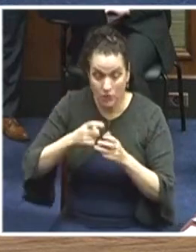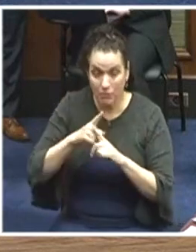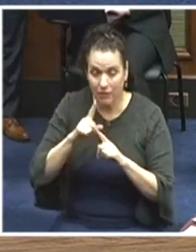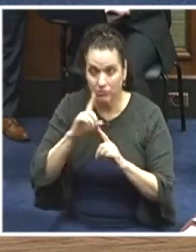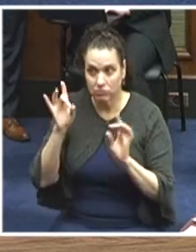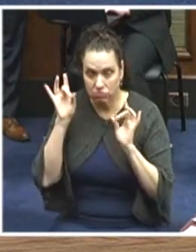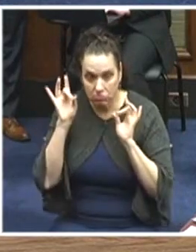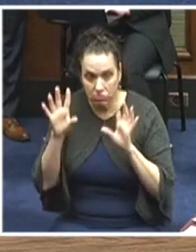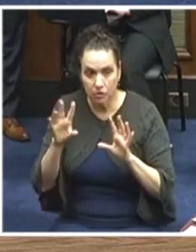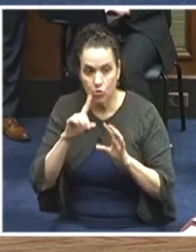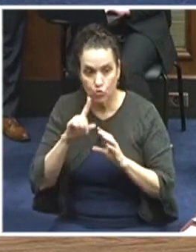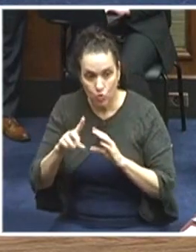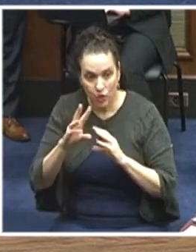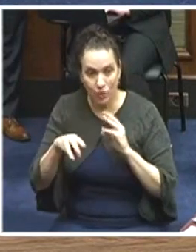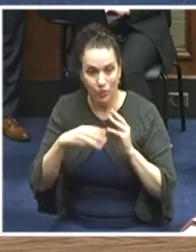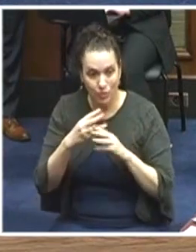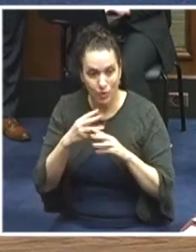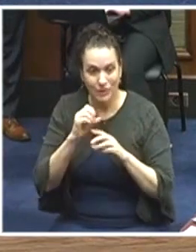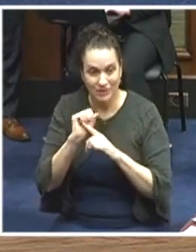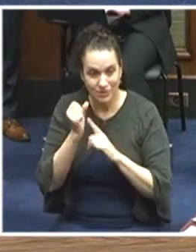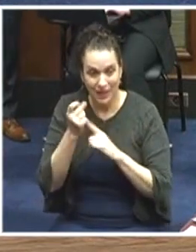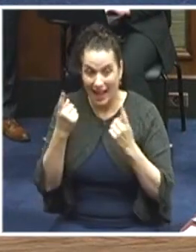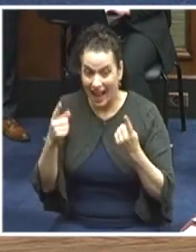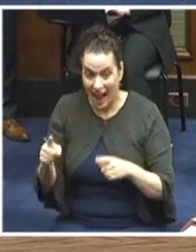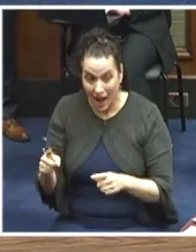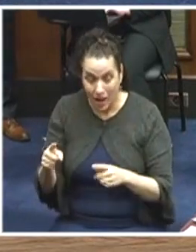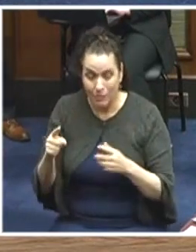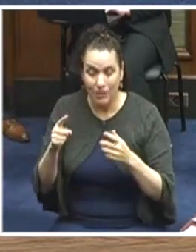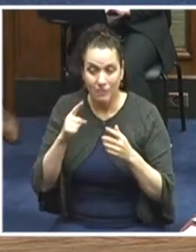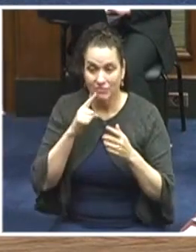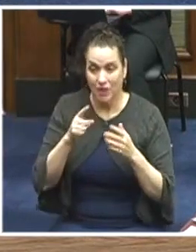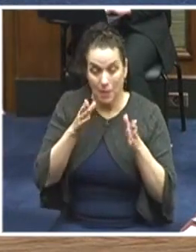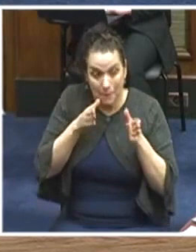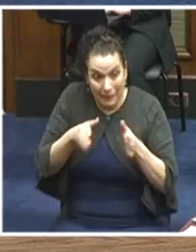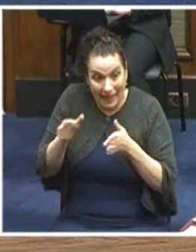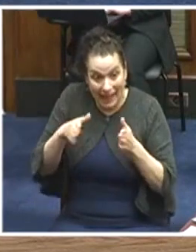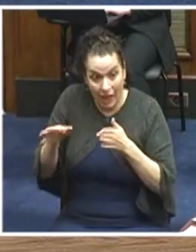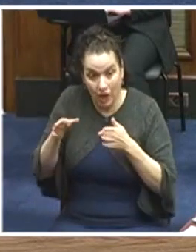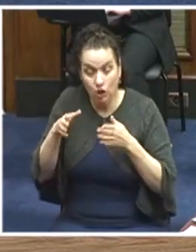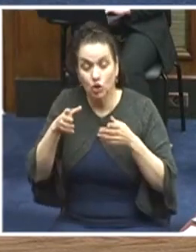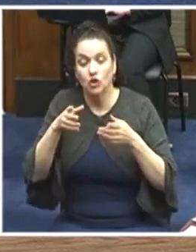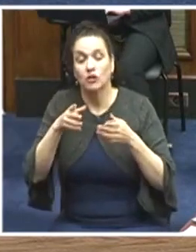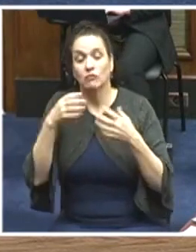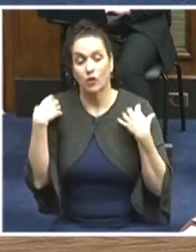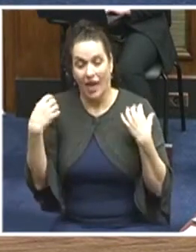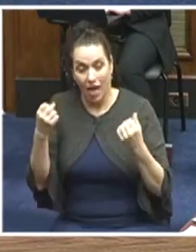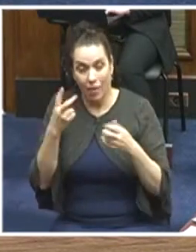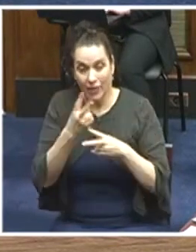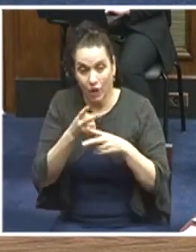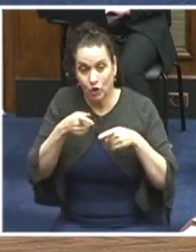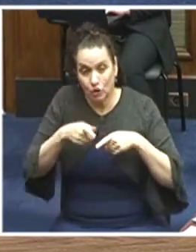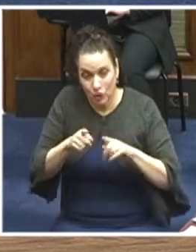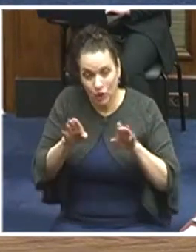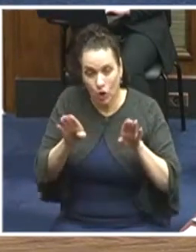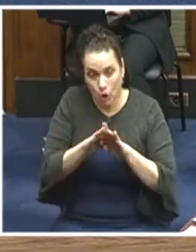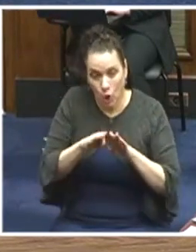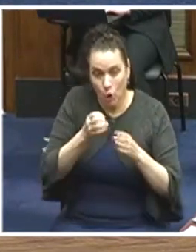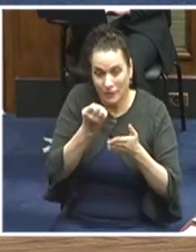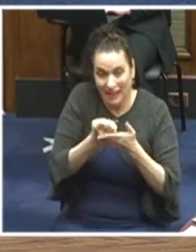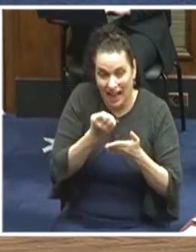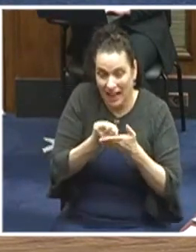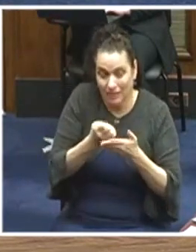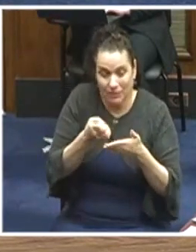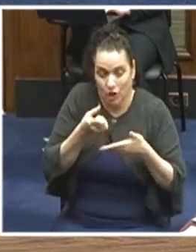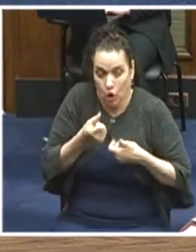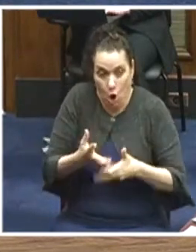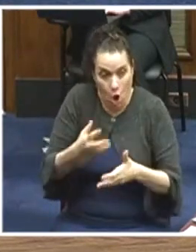high prices in a planned, closed economy always signify that we are on the way to scarcity. Twice in 3 years,